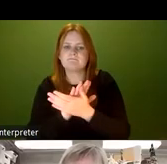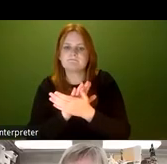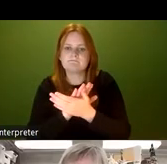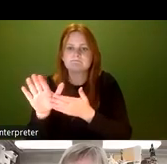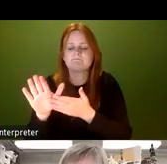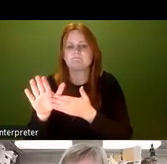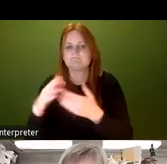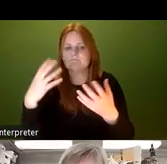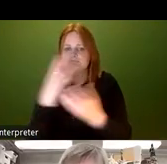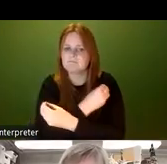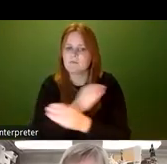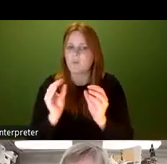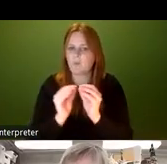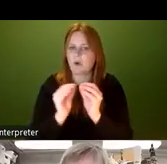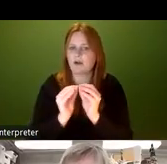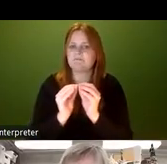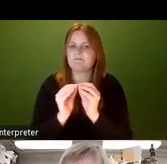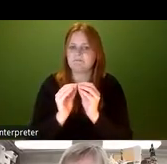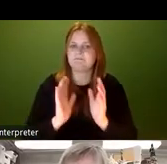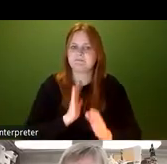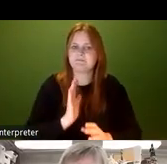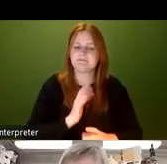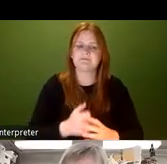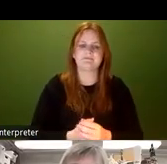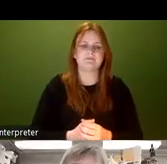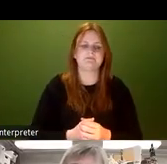stopped at that point. A detail.